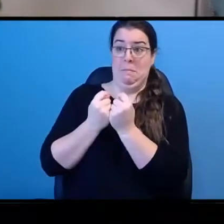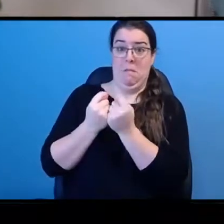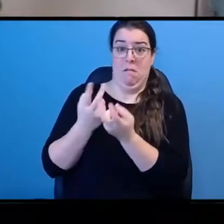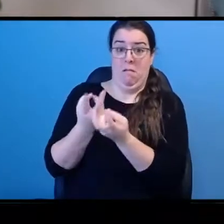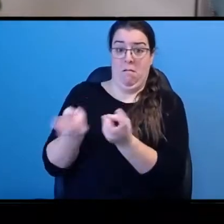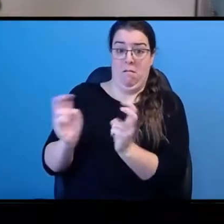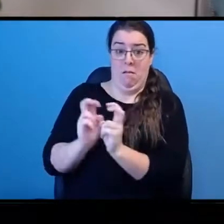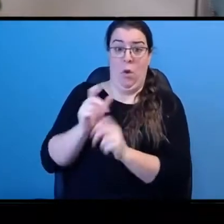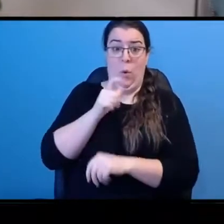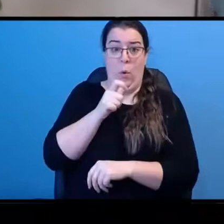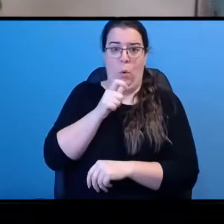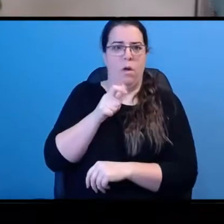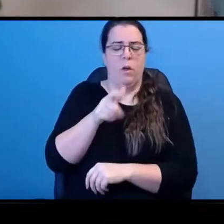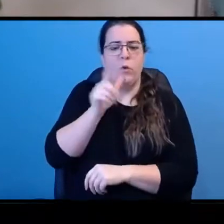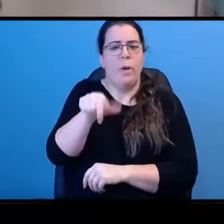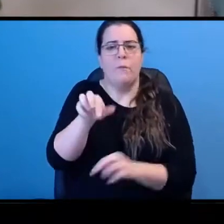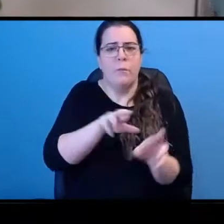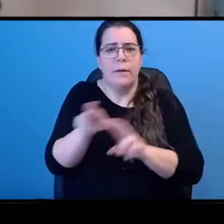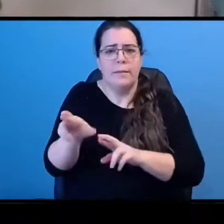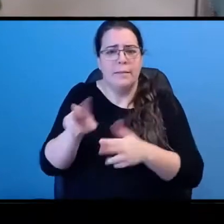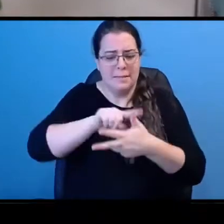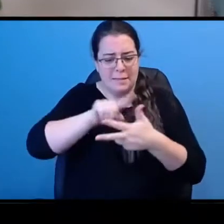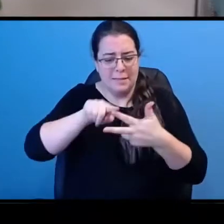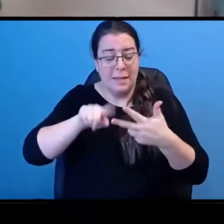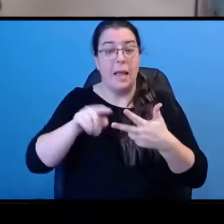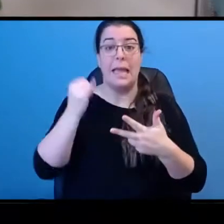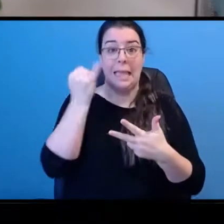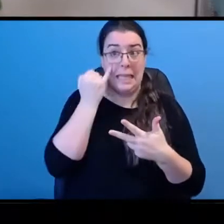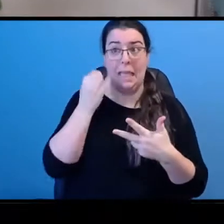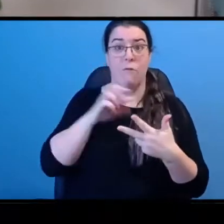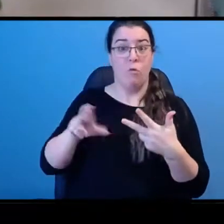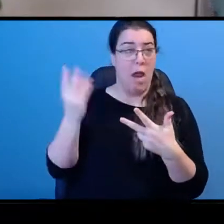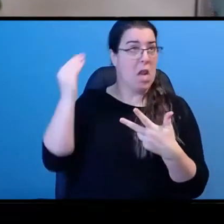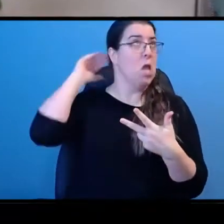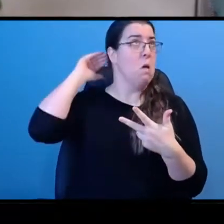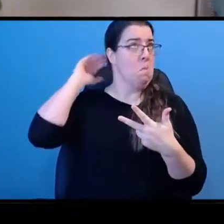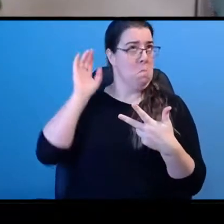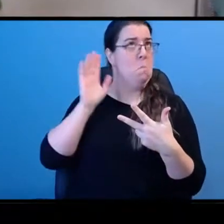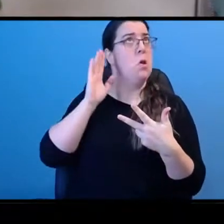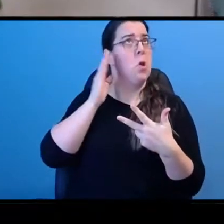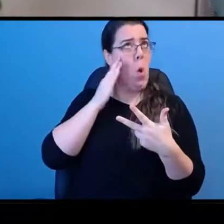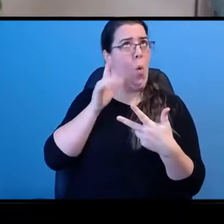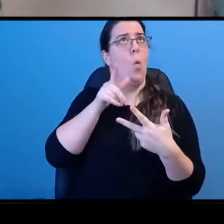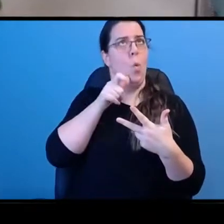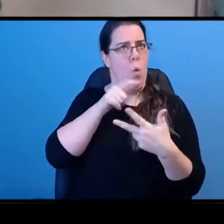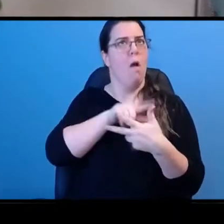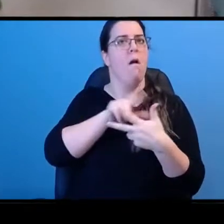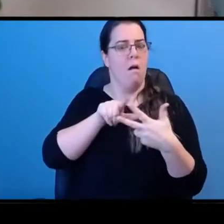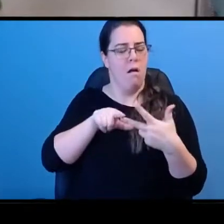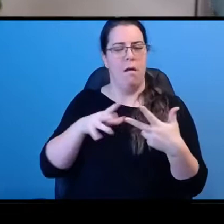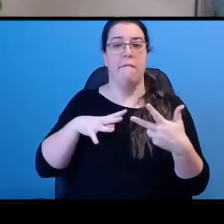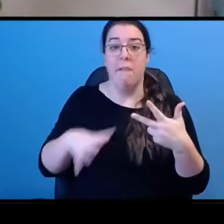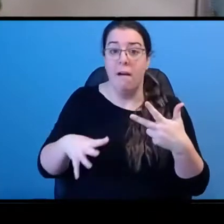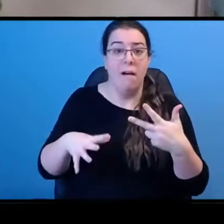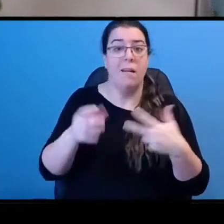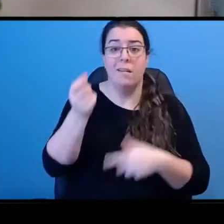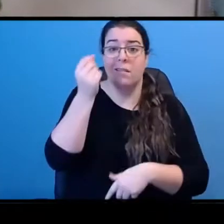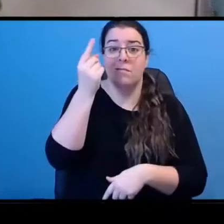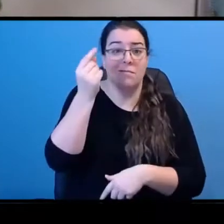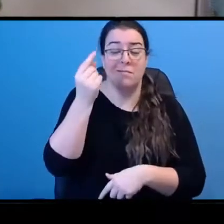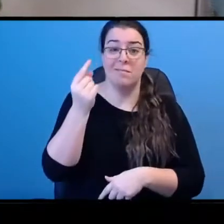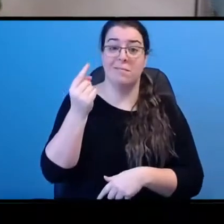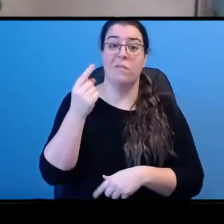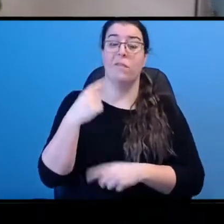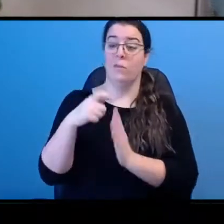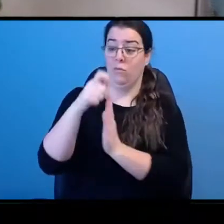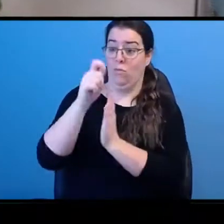set in stone. It can be helpful to have those things lined up or to have sort of ideas lined up. But you don't need to have those